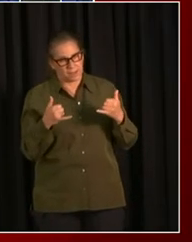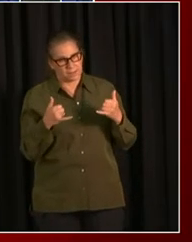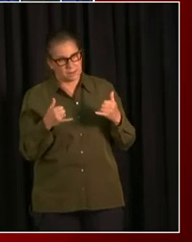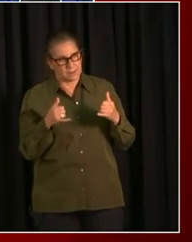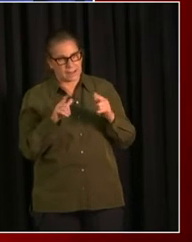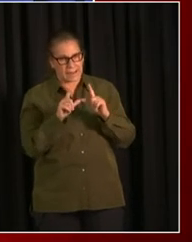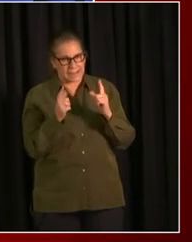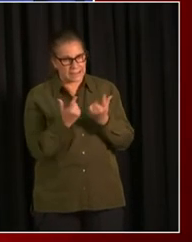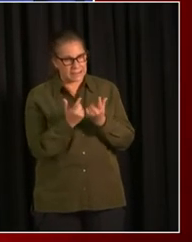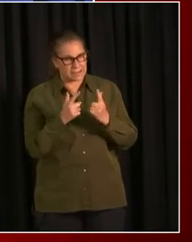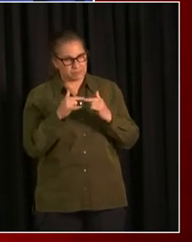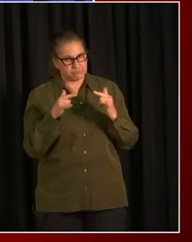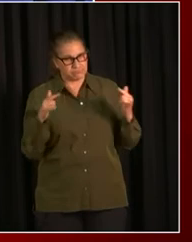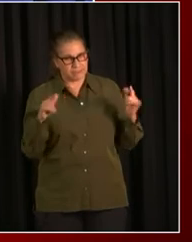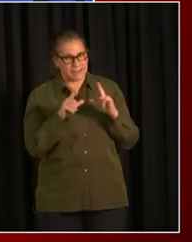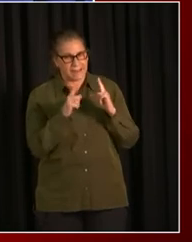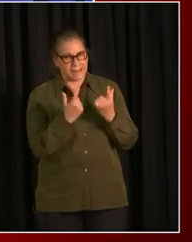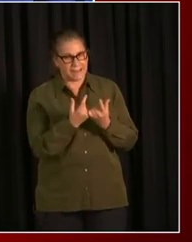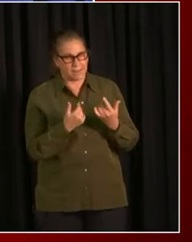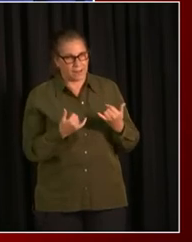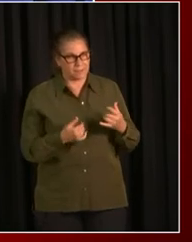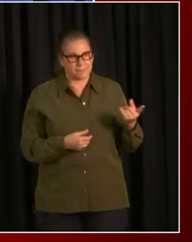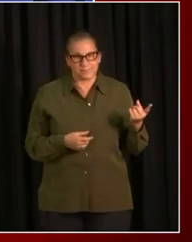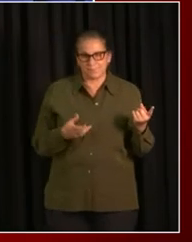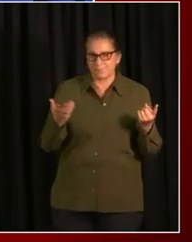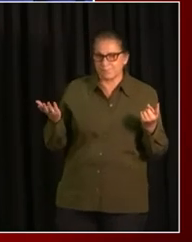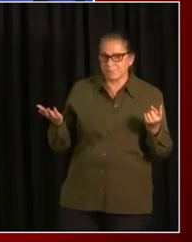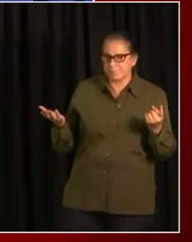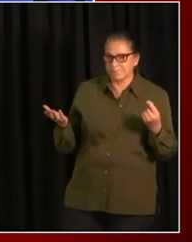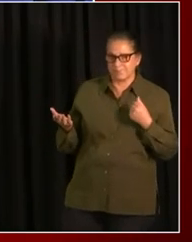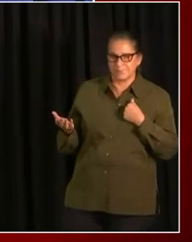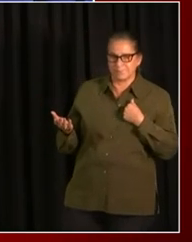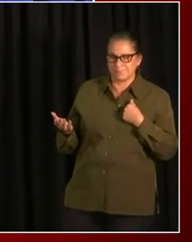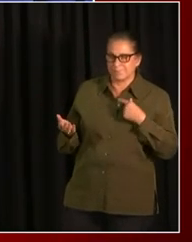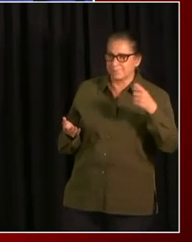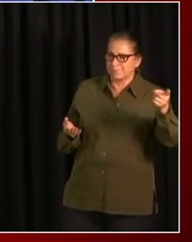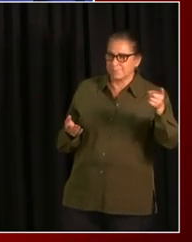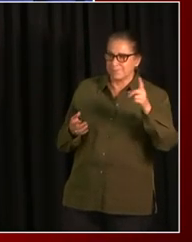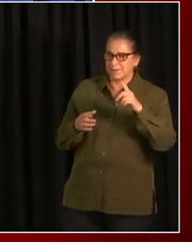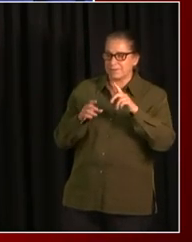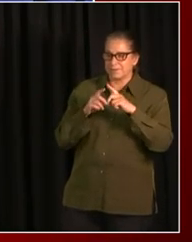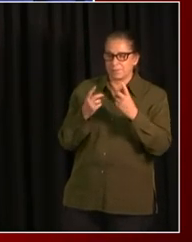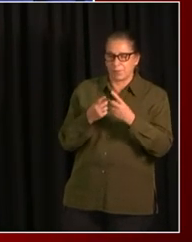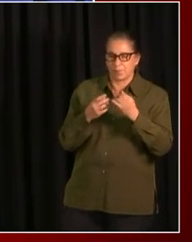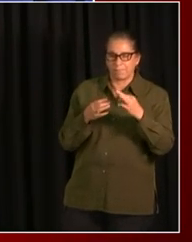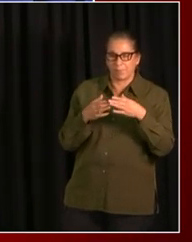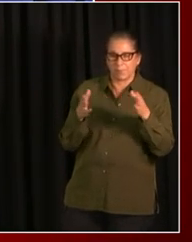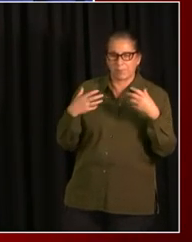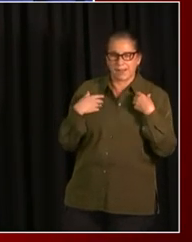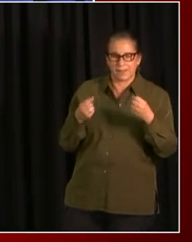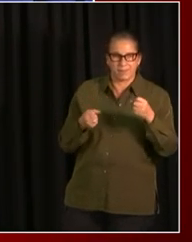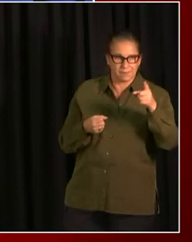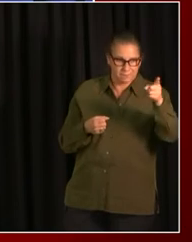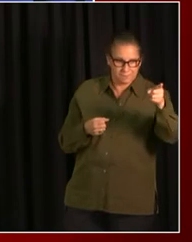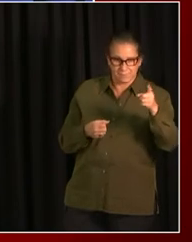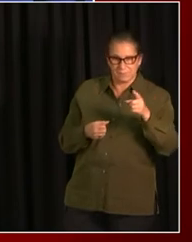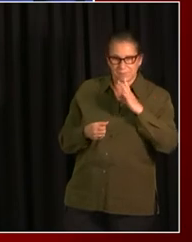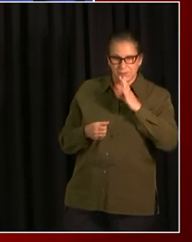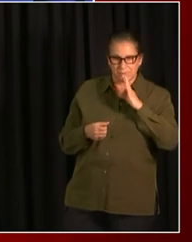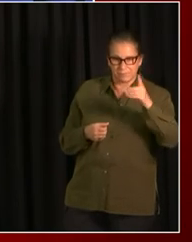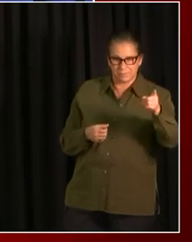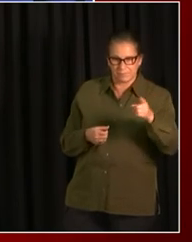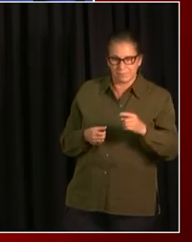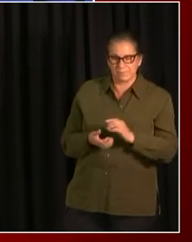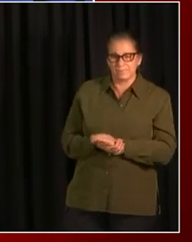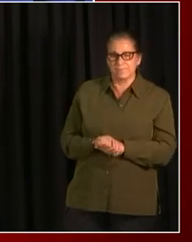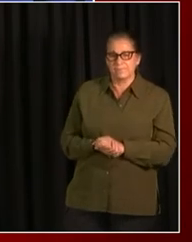Thank you for the question. I also defer to my DC Health colleagues in terms of when the public health environment is